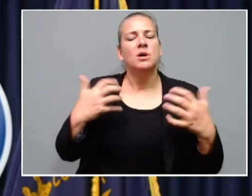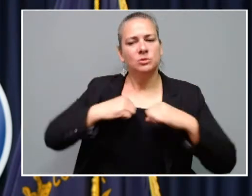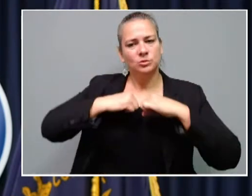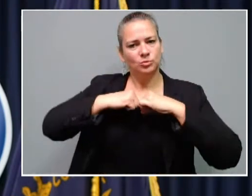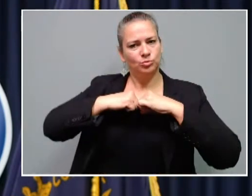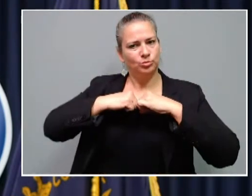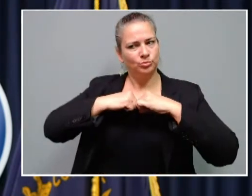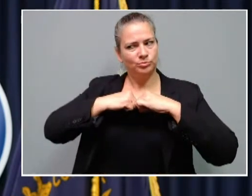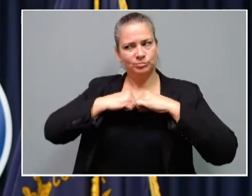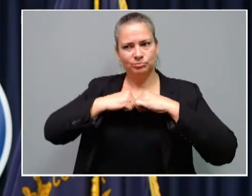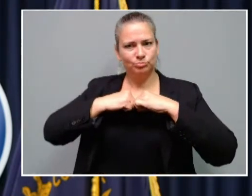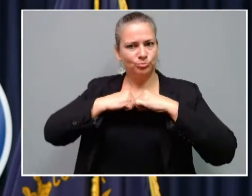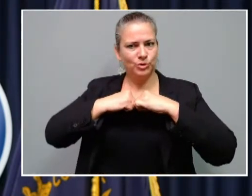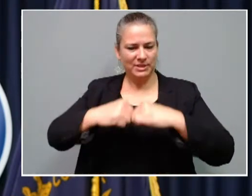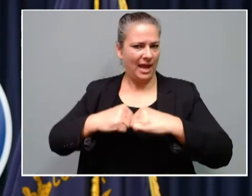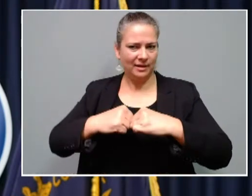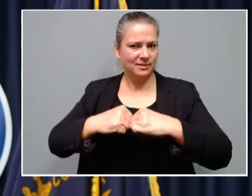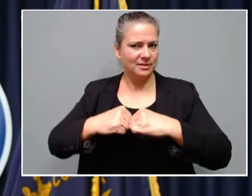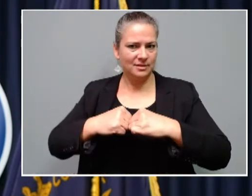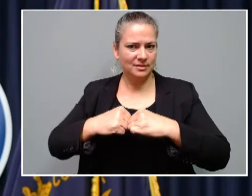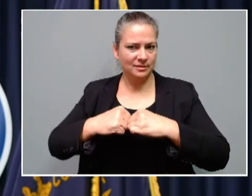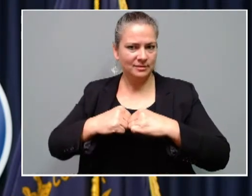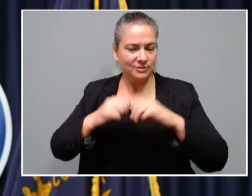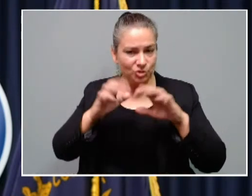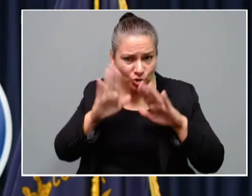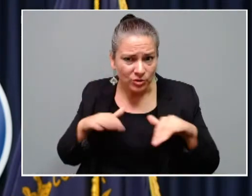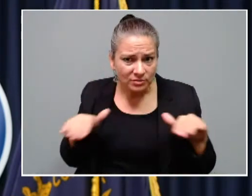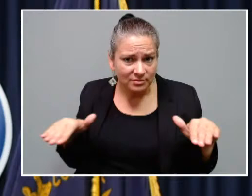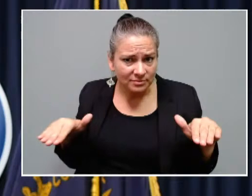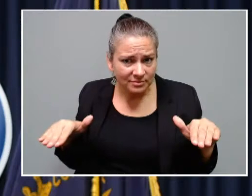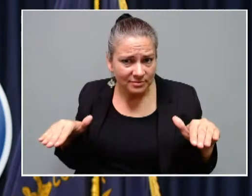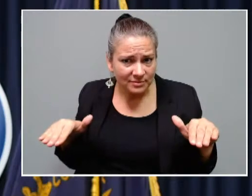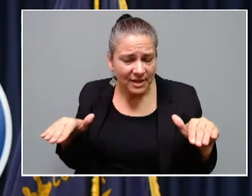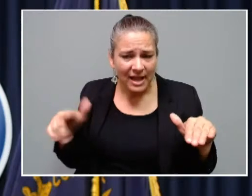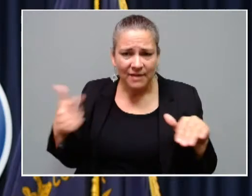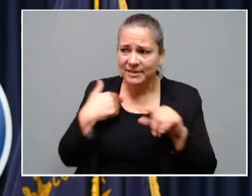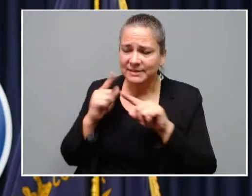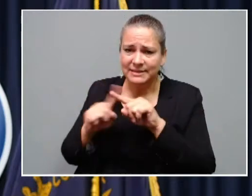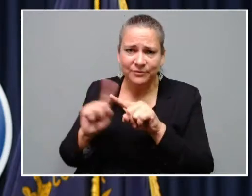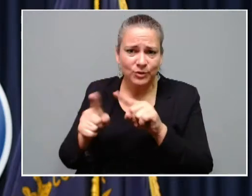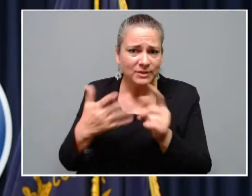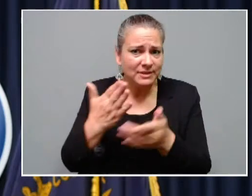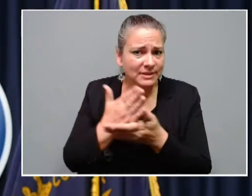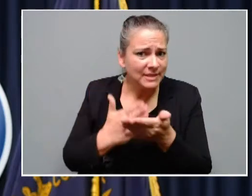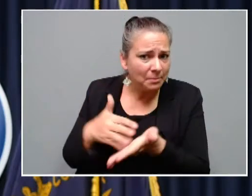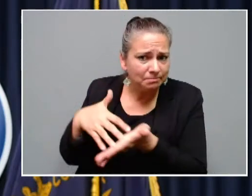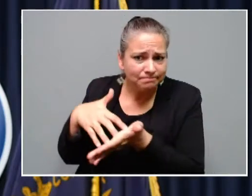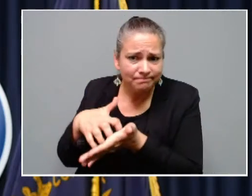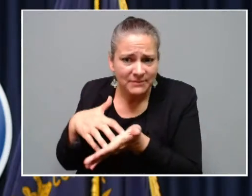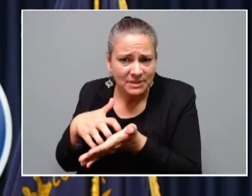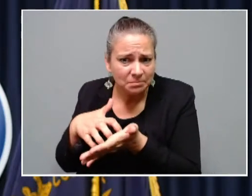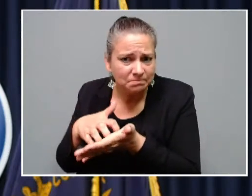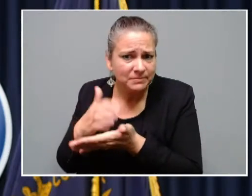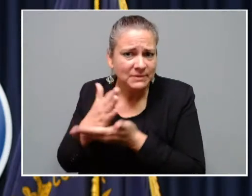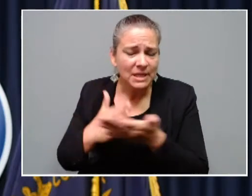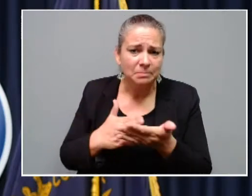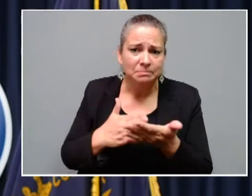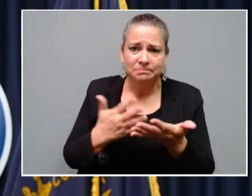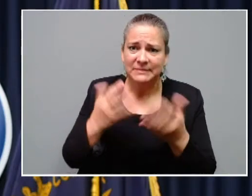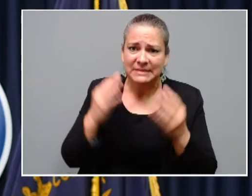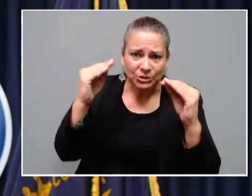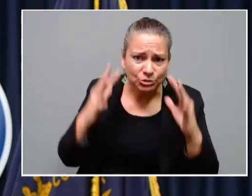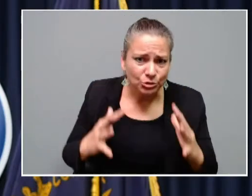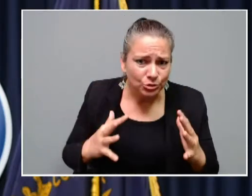especially the most susceptible kids that have various conditions that may make them susceptible, and teachers and administrators. We've